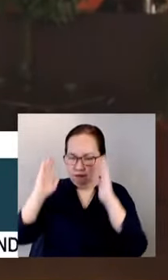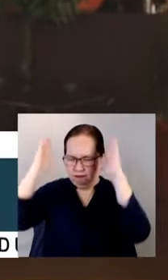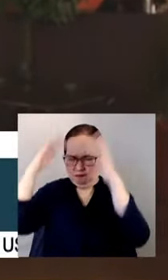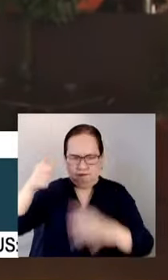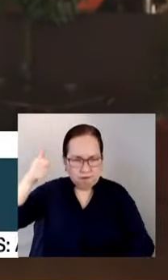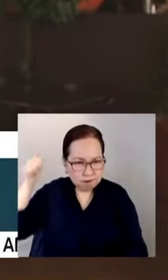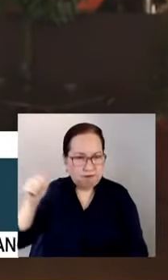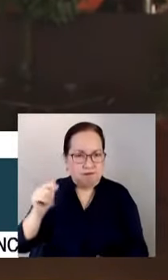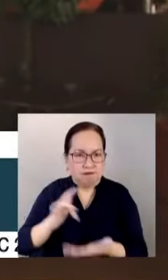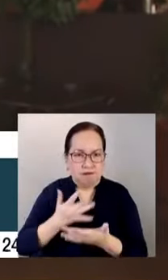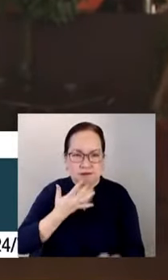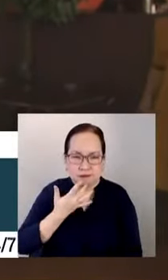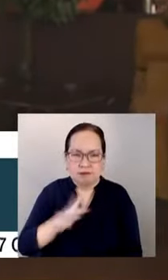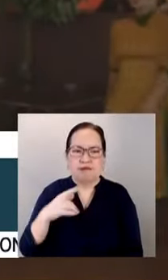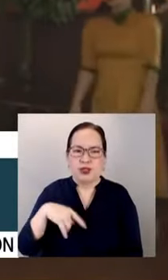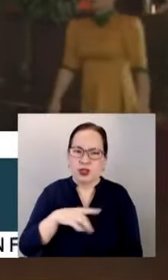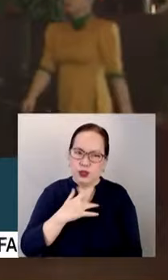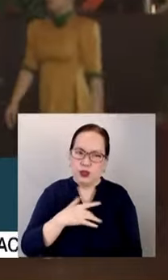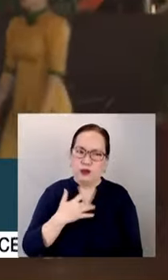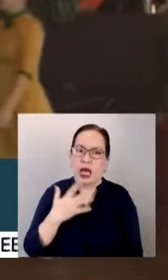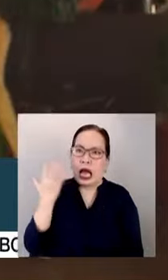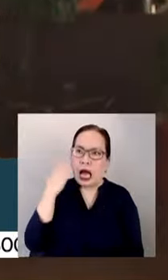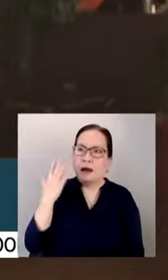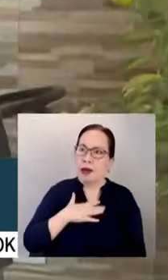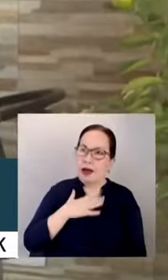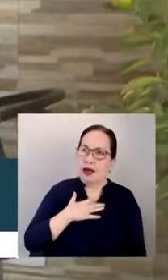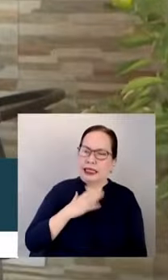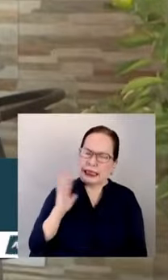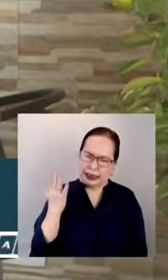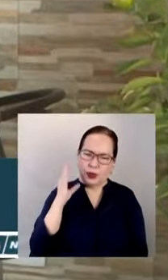That makes me feel as if I'm in Vietnam.